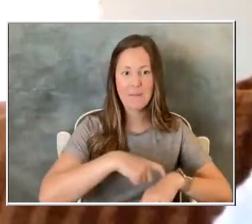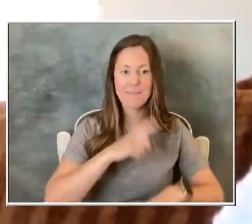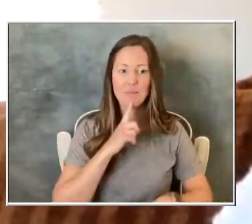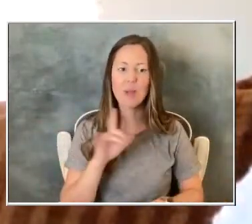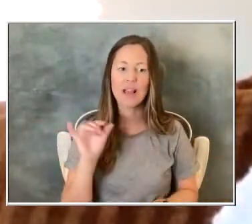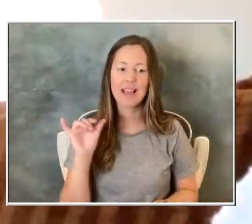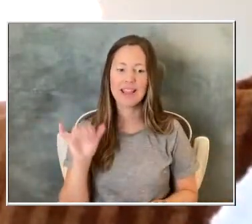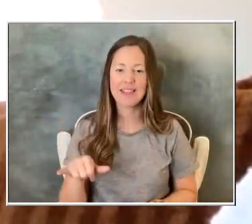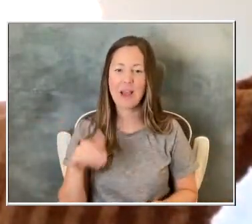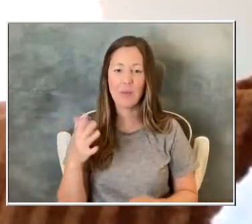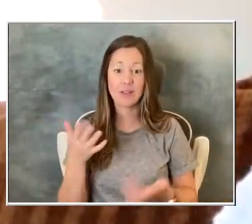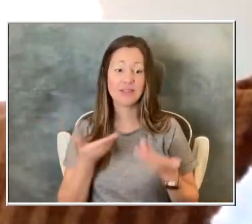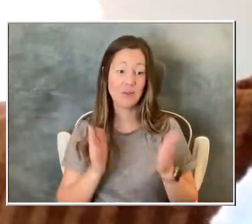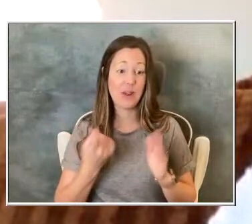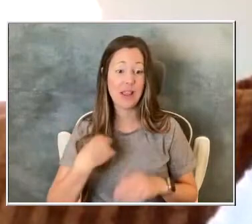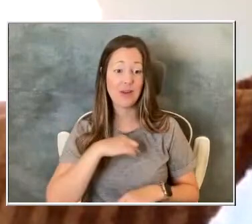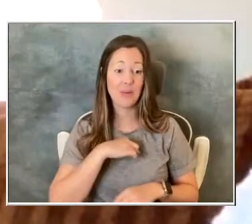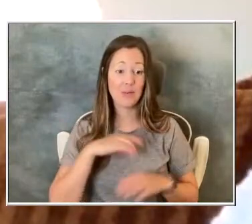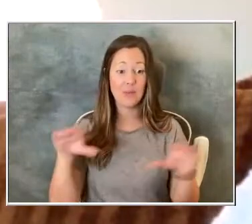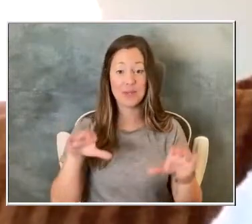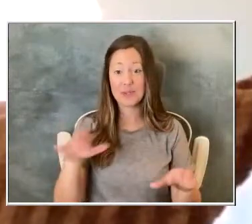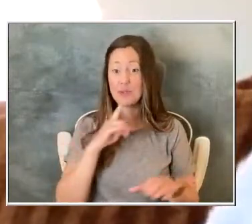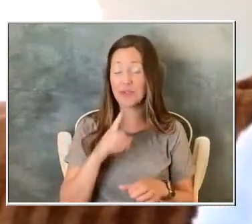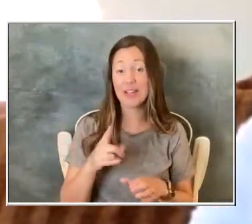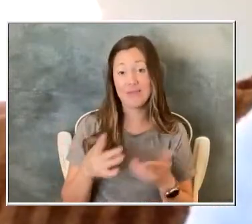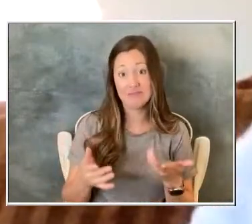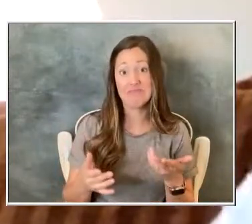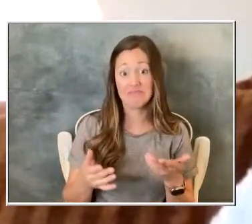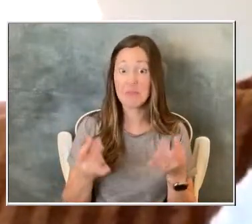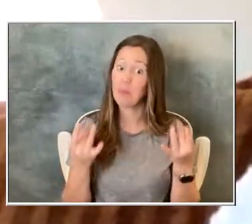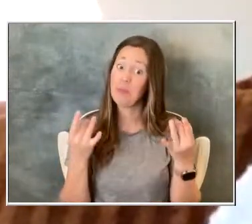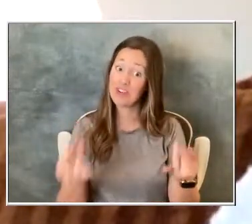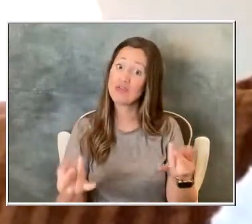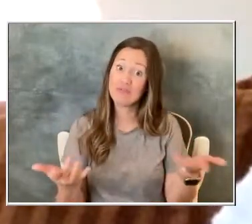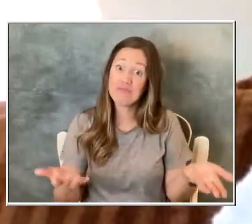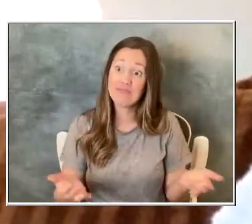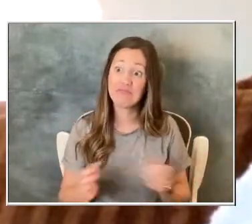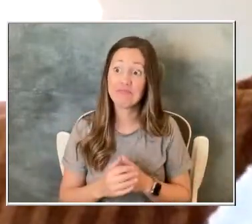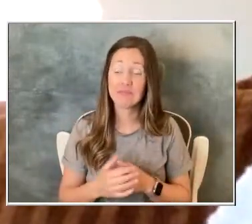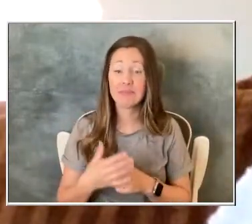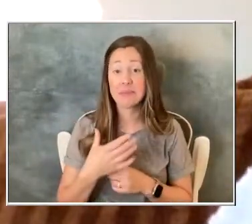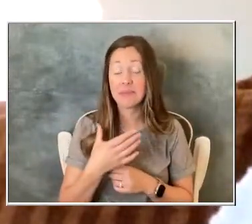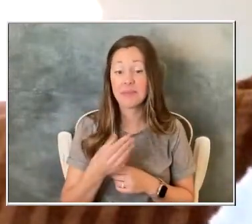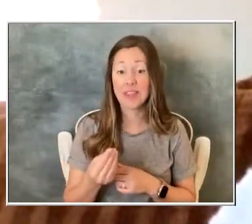the way that we ended up doing it, and it was very efficient and